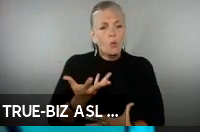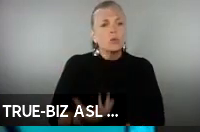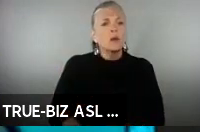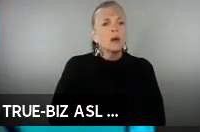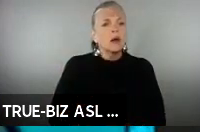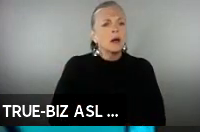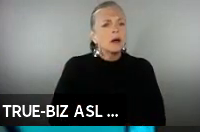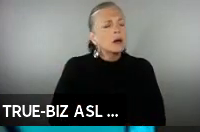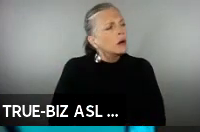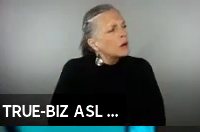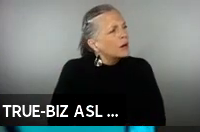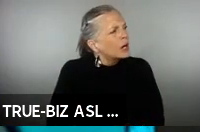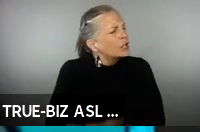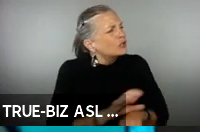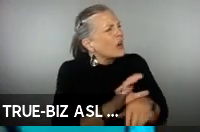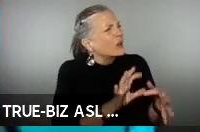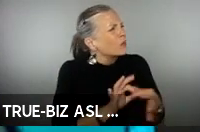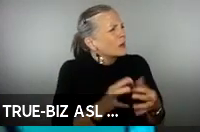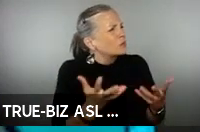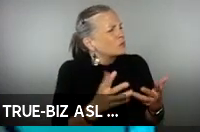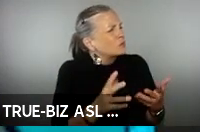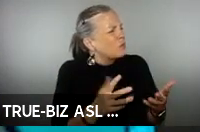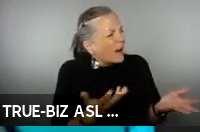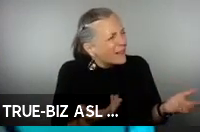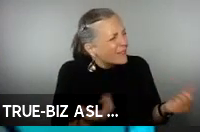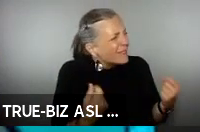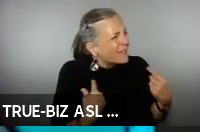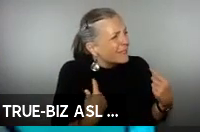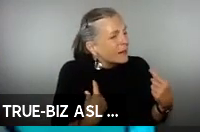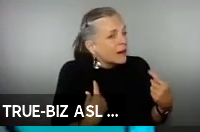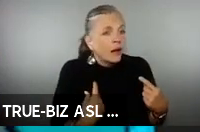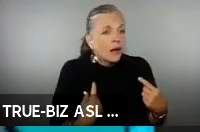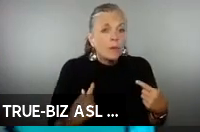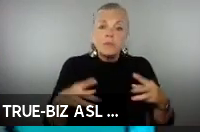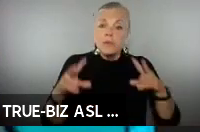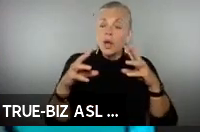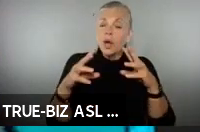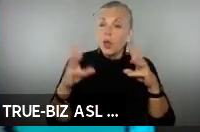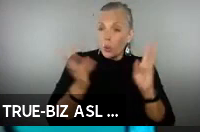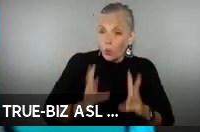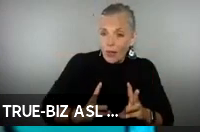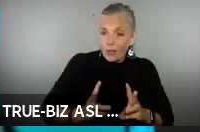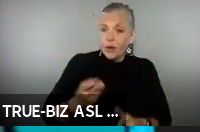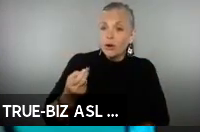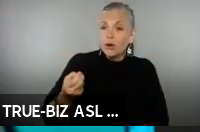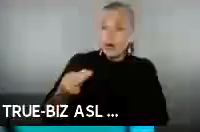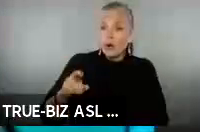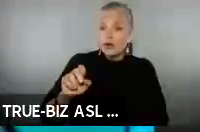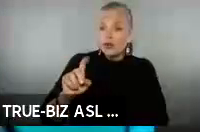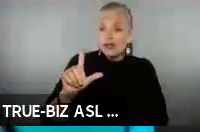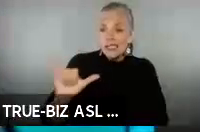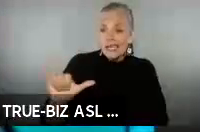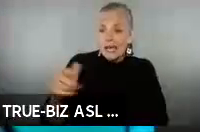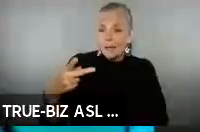What's chocolate got to do with anything? Weather in Hershey, Pennsylvania? Whether Hershey, Pennsylvania,